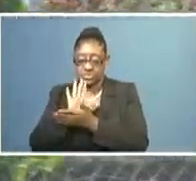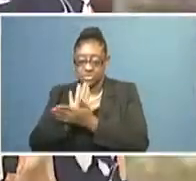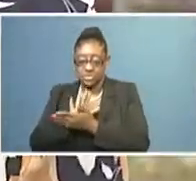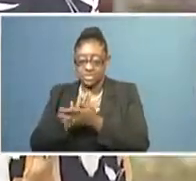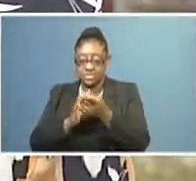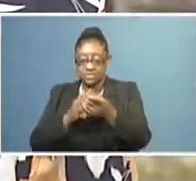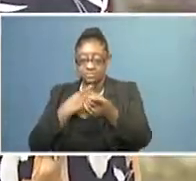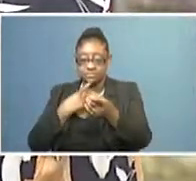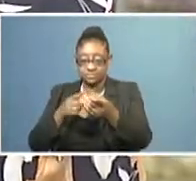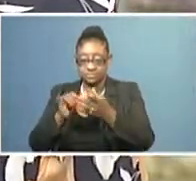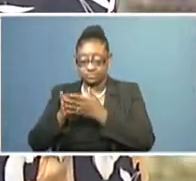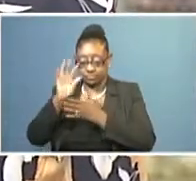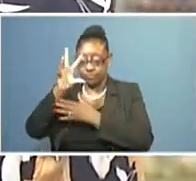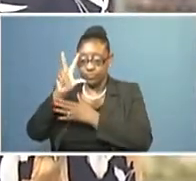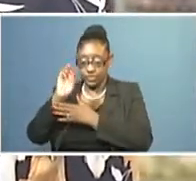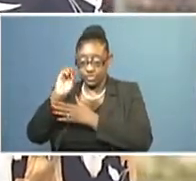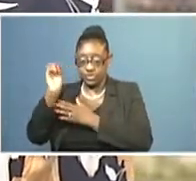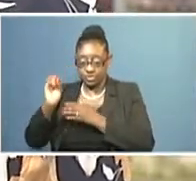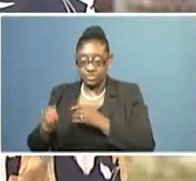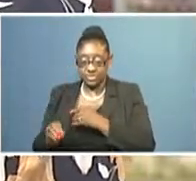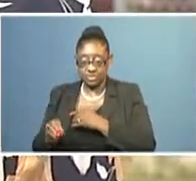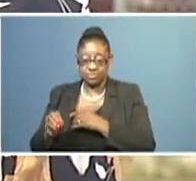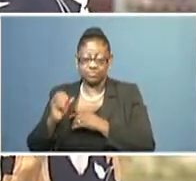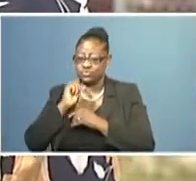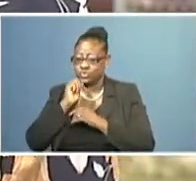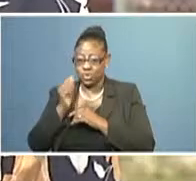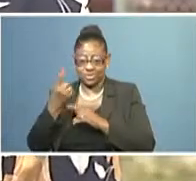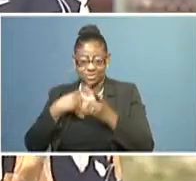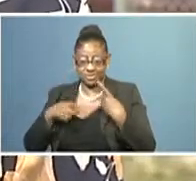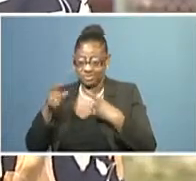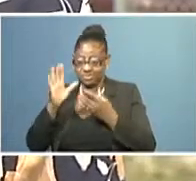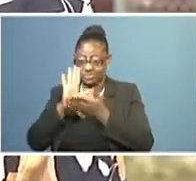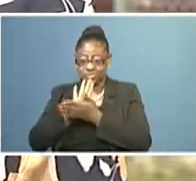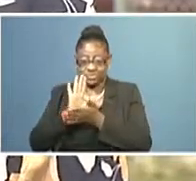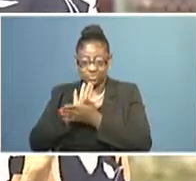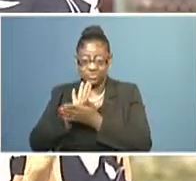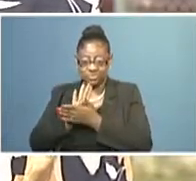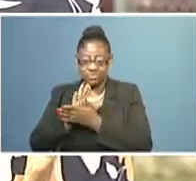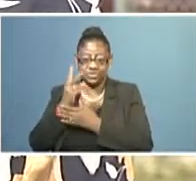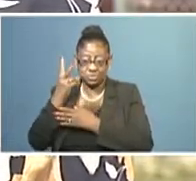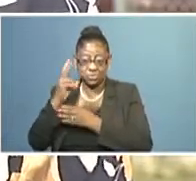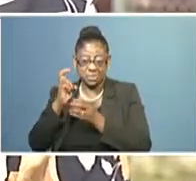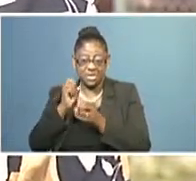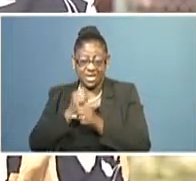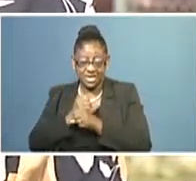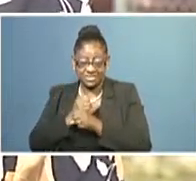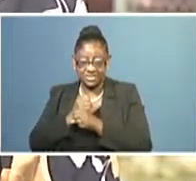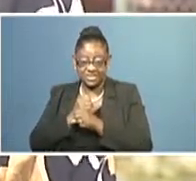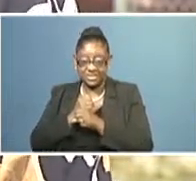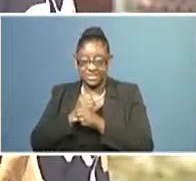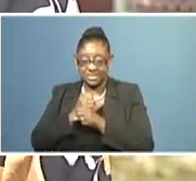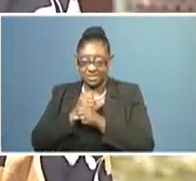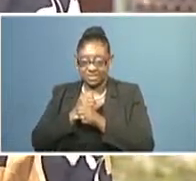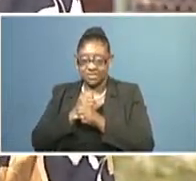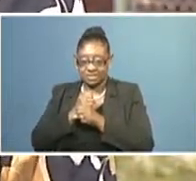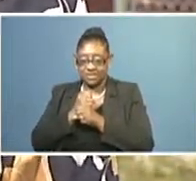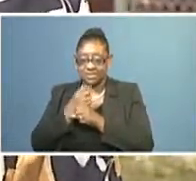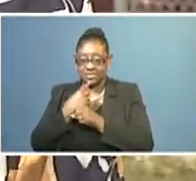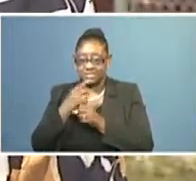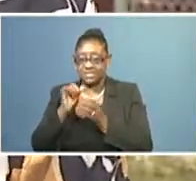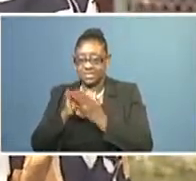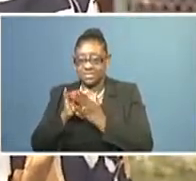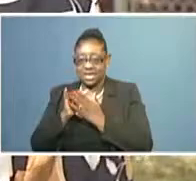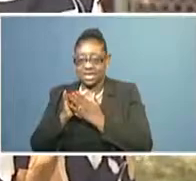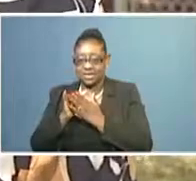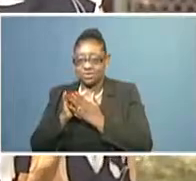were about 30% of our students not enrolled in education for about 2 years. I can say that from the onset of the